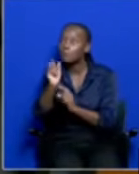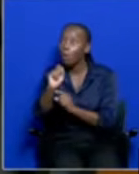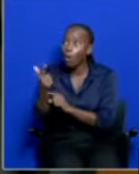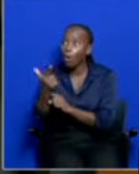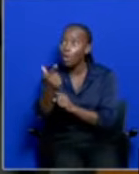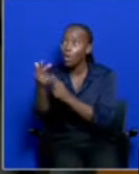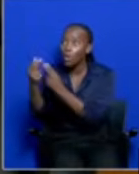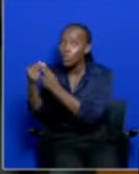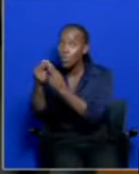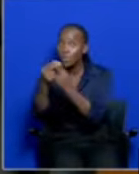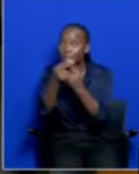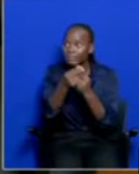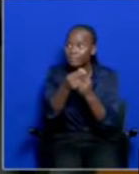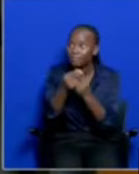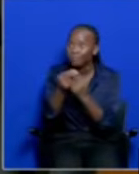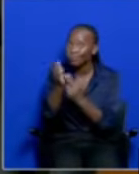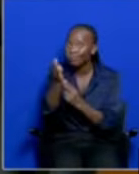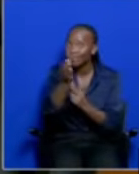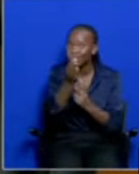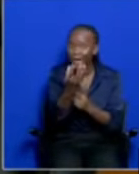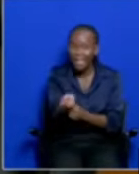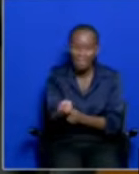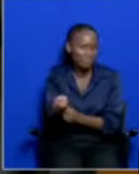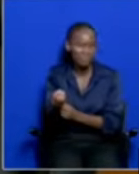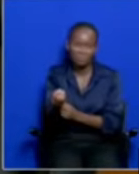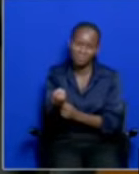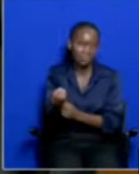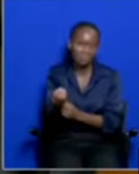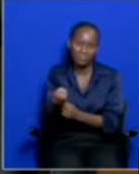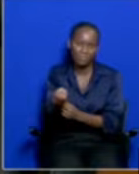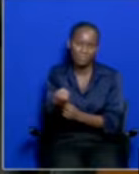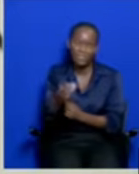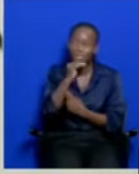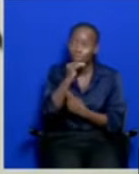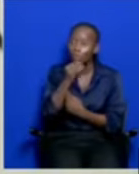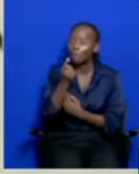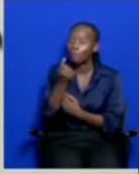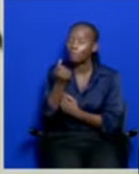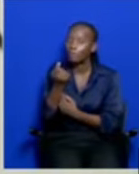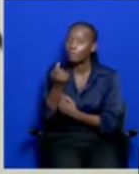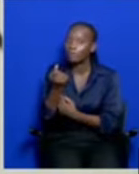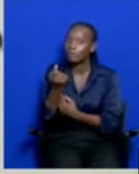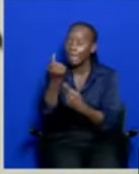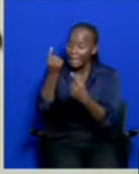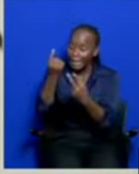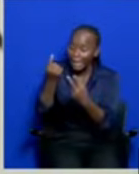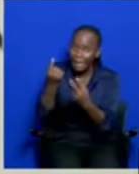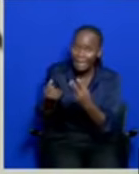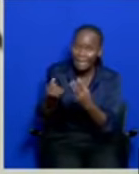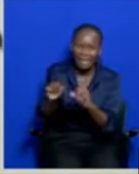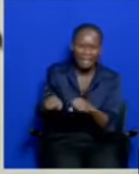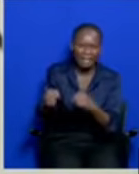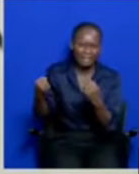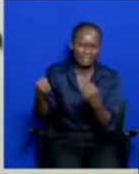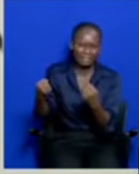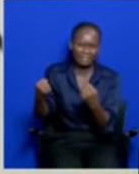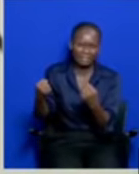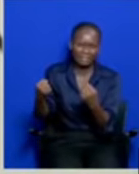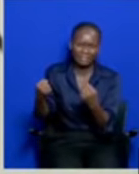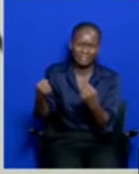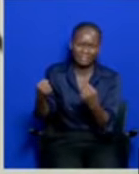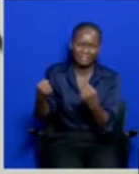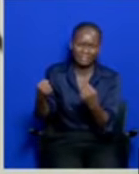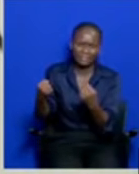if I can go to them that I need an OB of your success or your duty on,